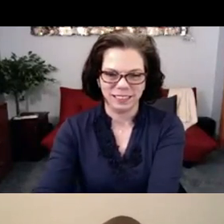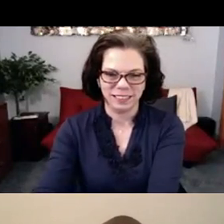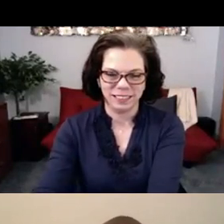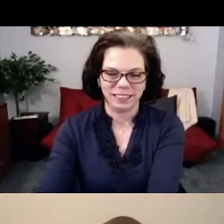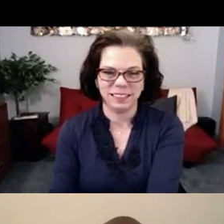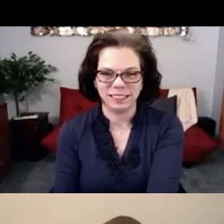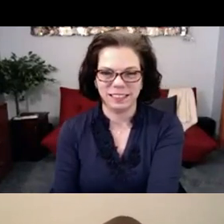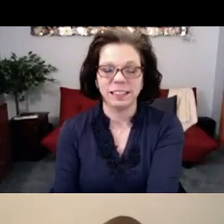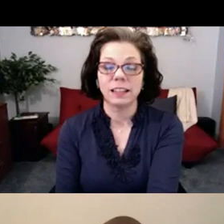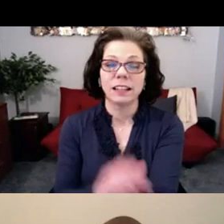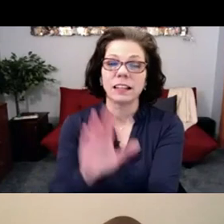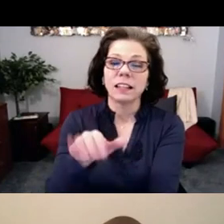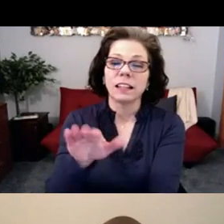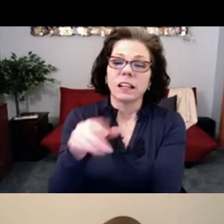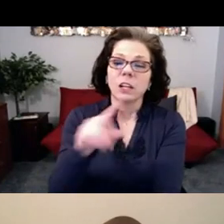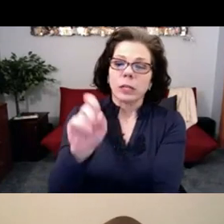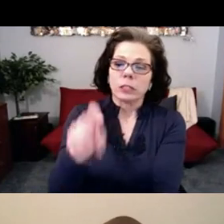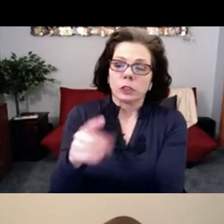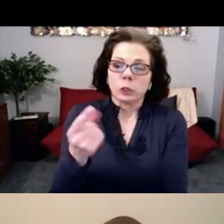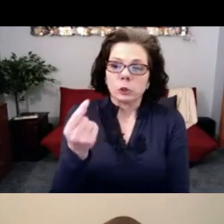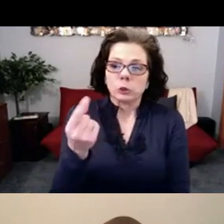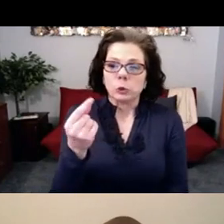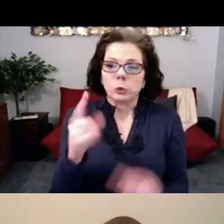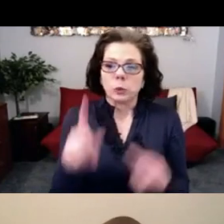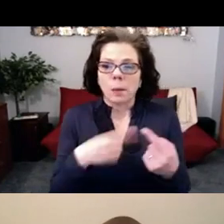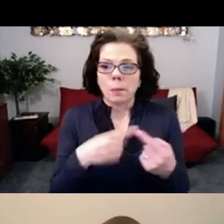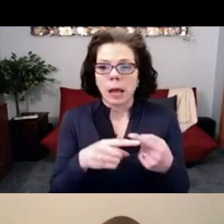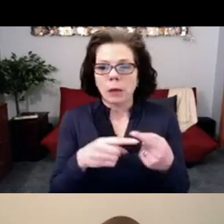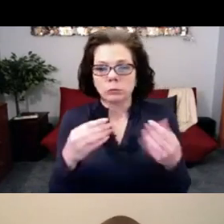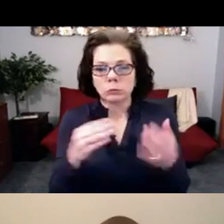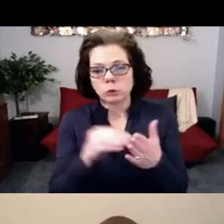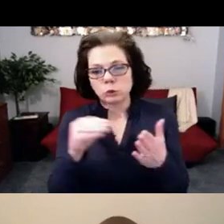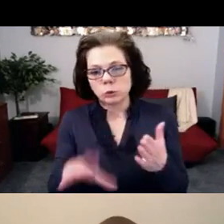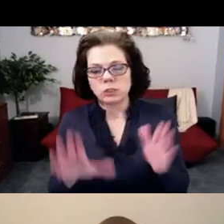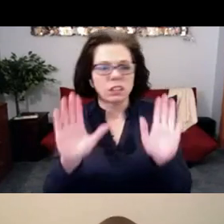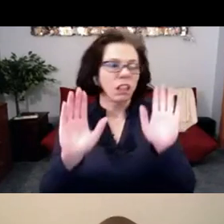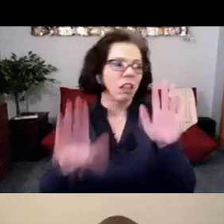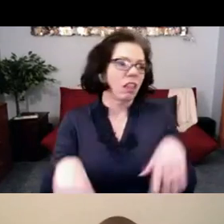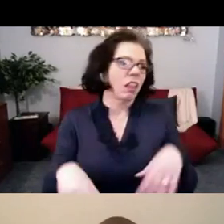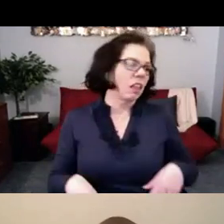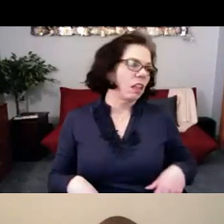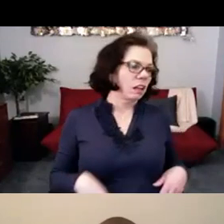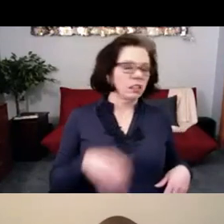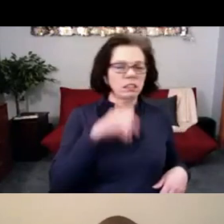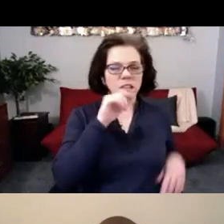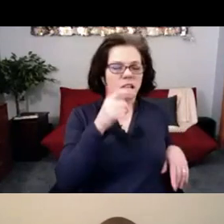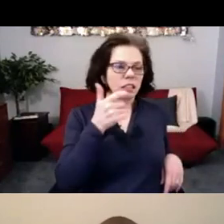what do we do about students who are disengaged right now and working on engaging them back into